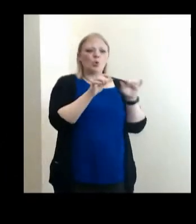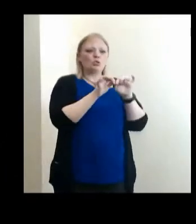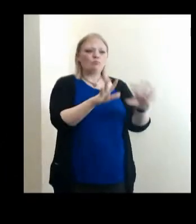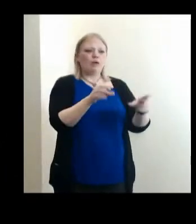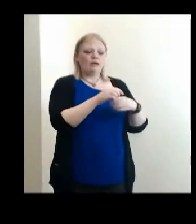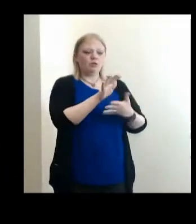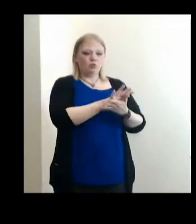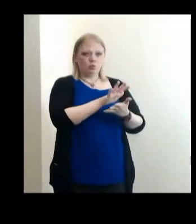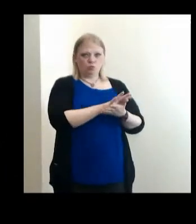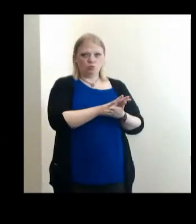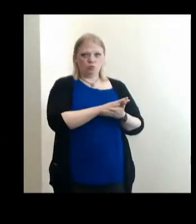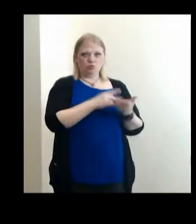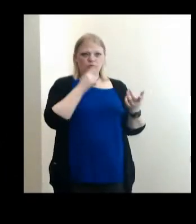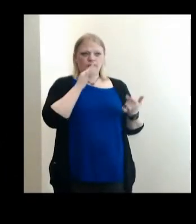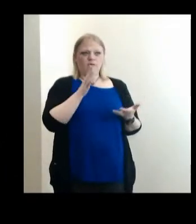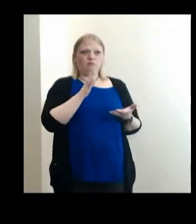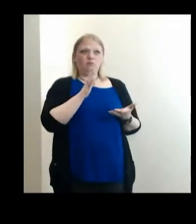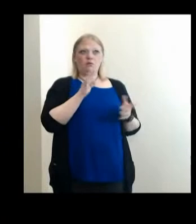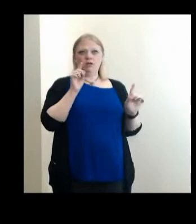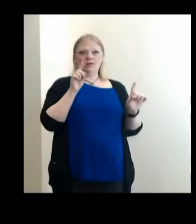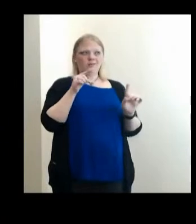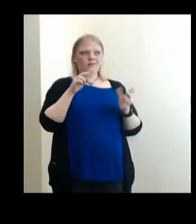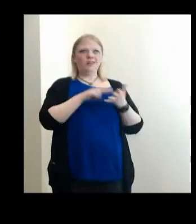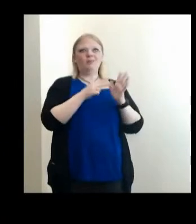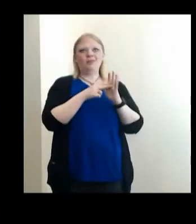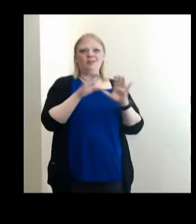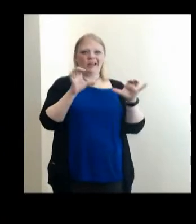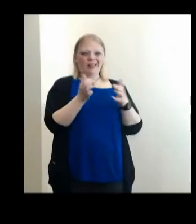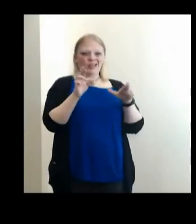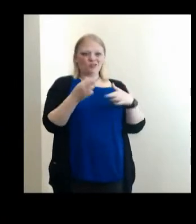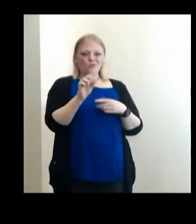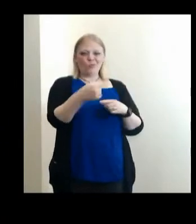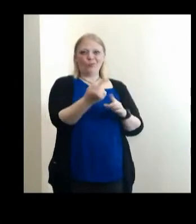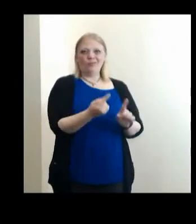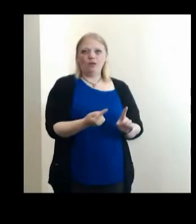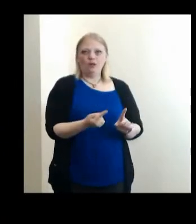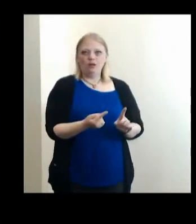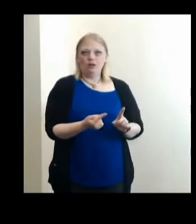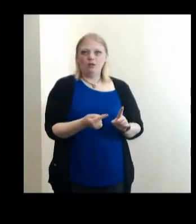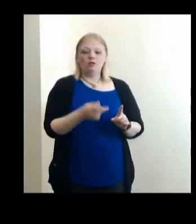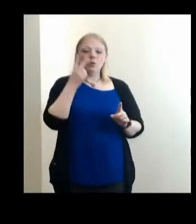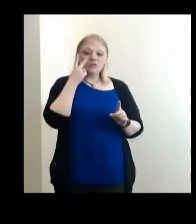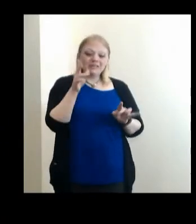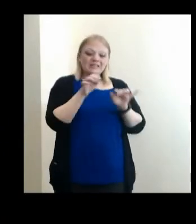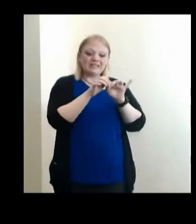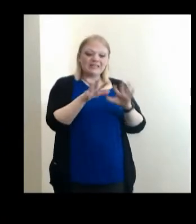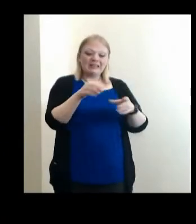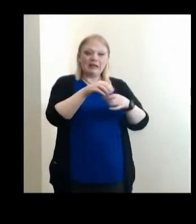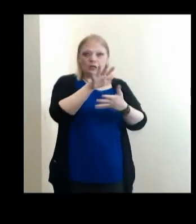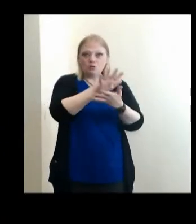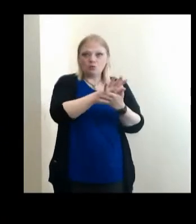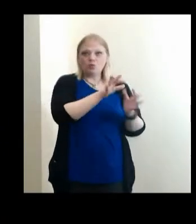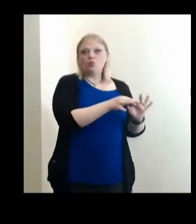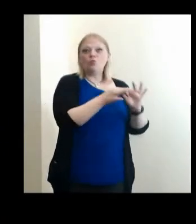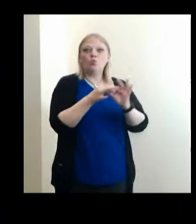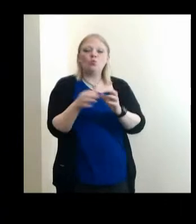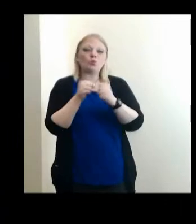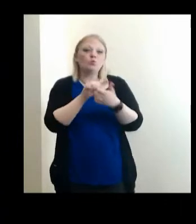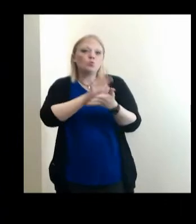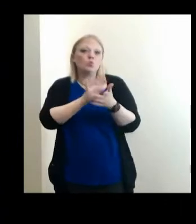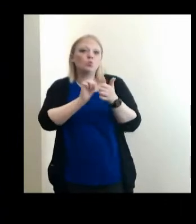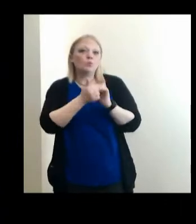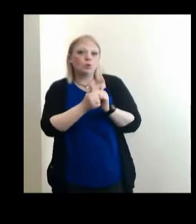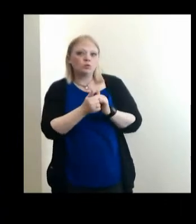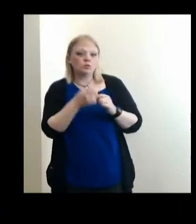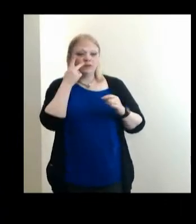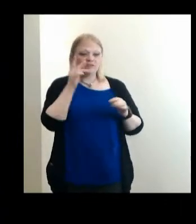and they're stopping as if it's the classroom only. We are seeing transmission in schools associated with school sports. We have